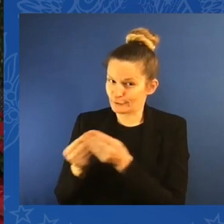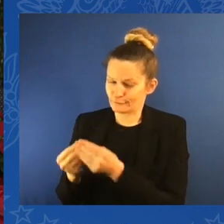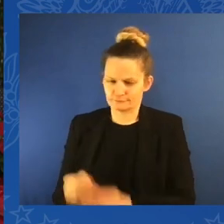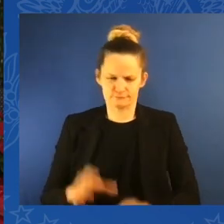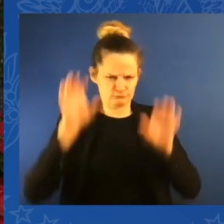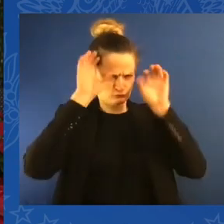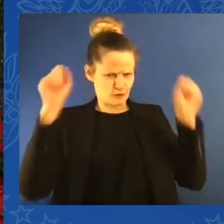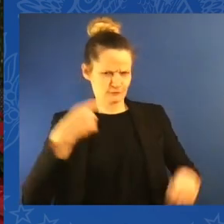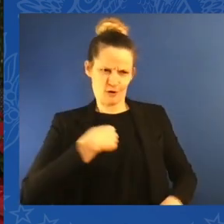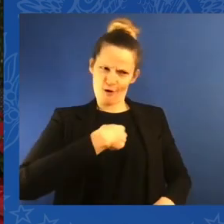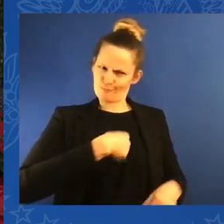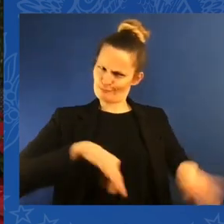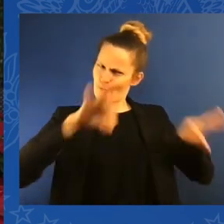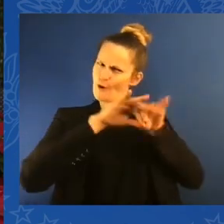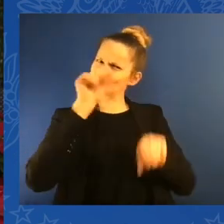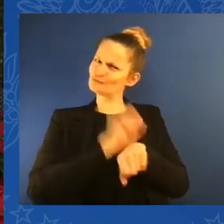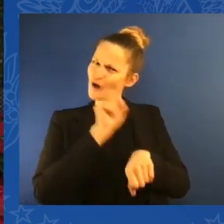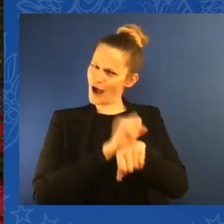Thank you.